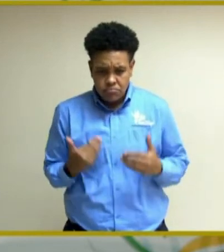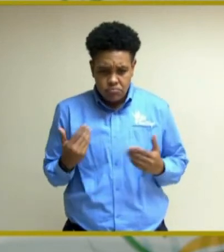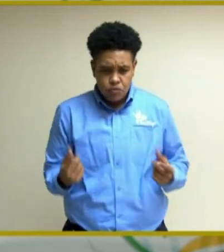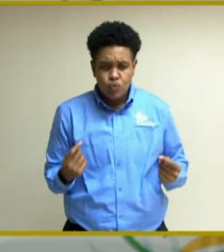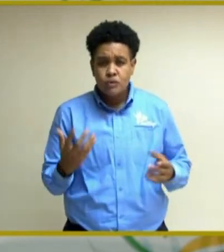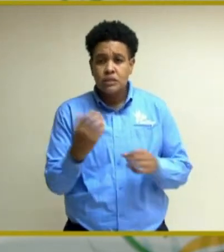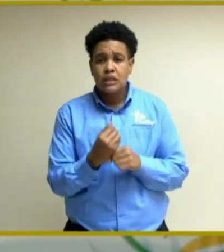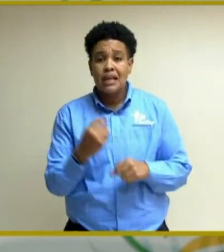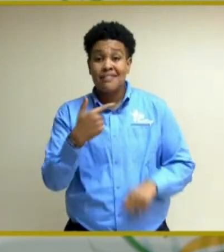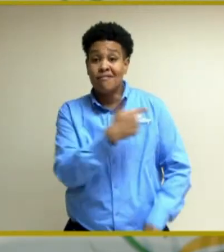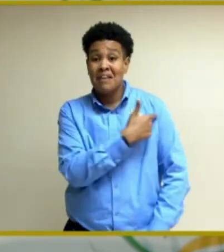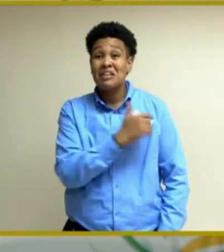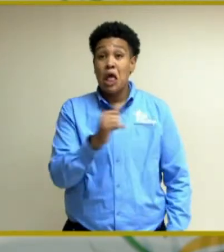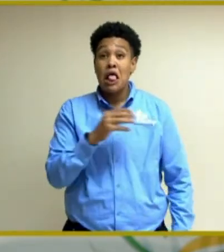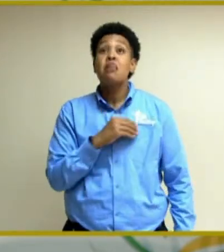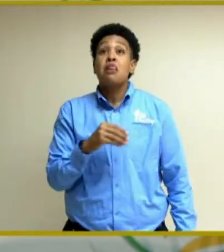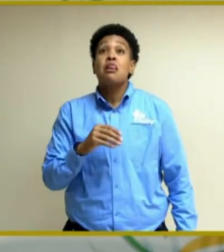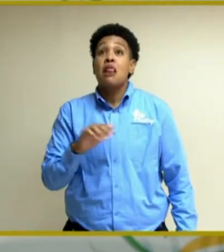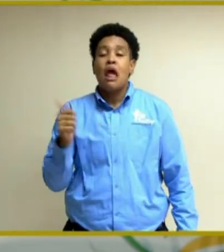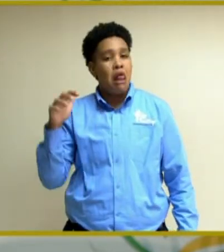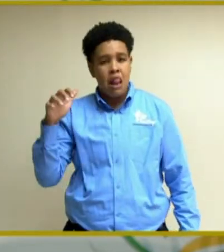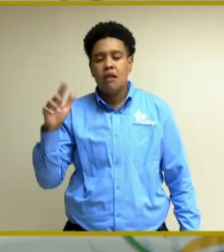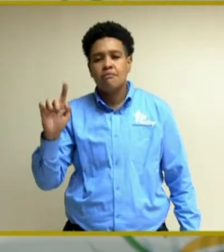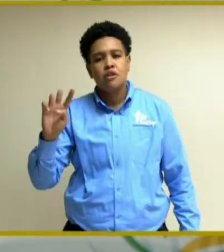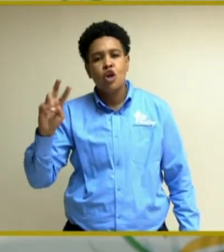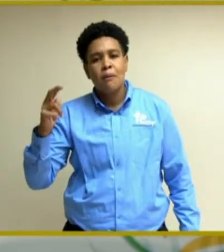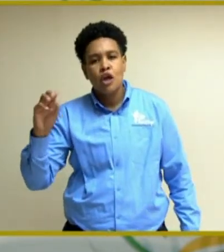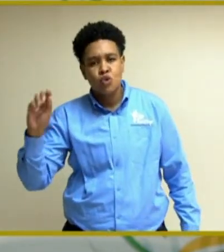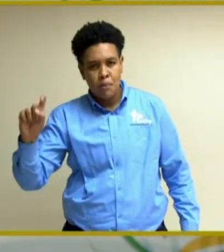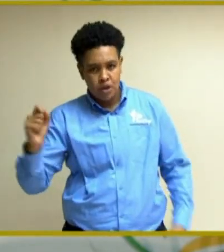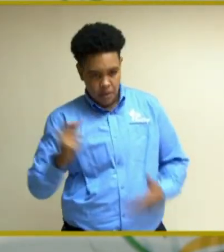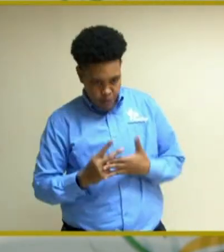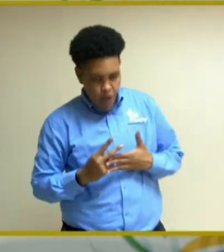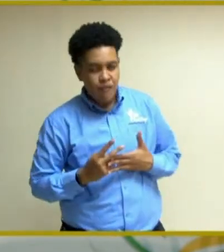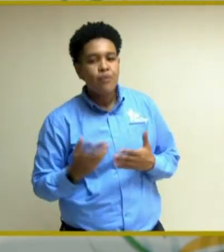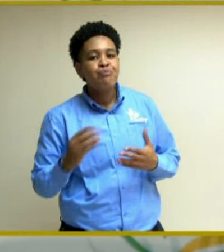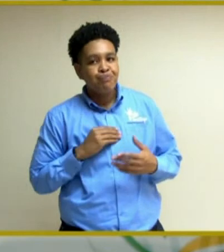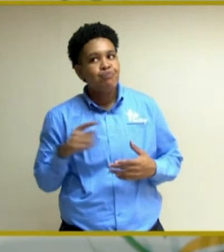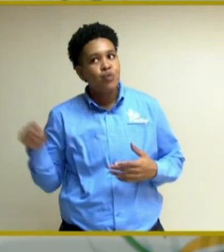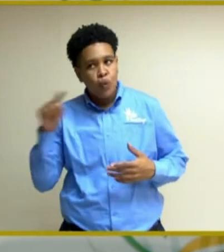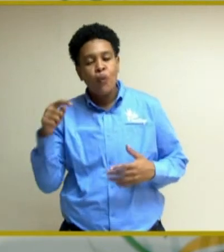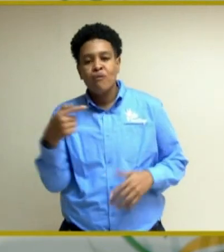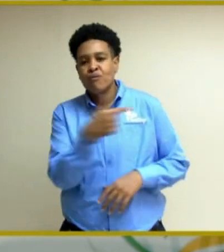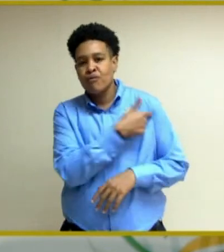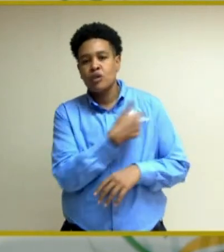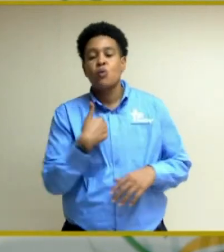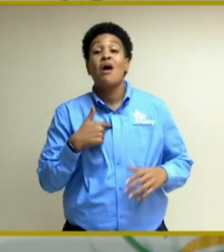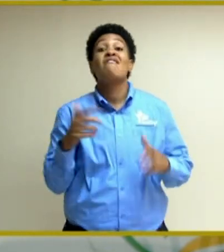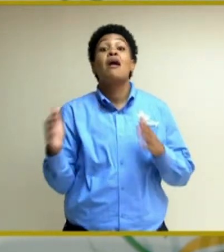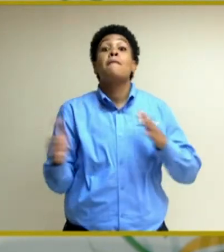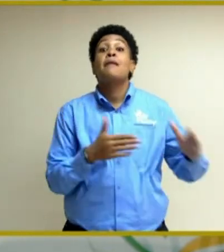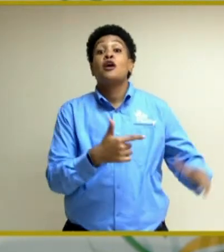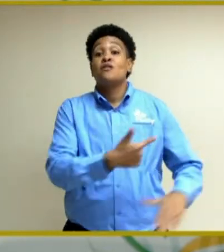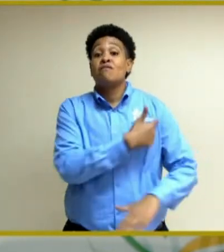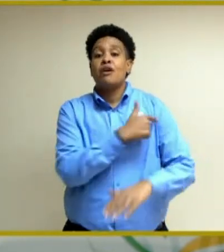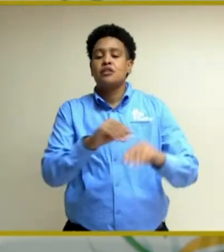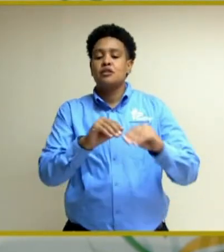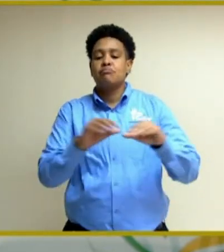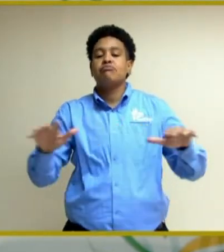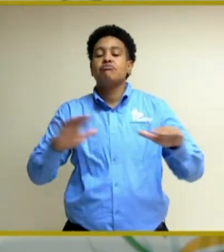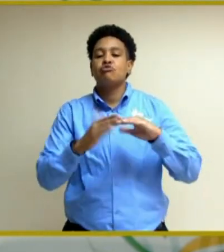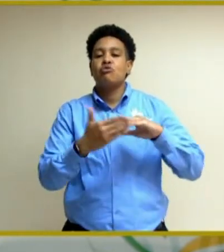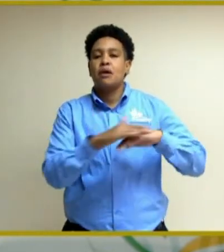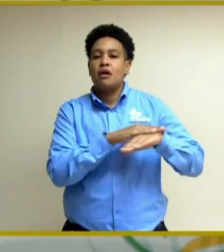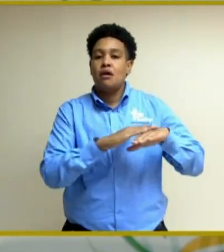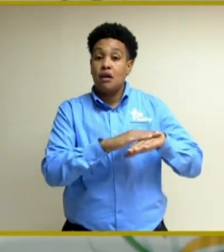that are WHO approved, and we have a plan to implement, to roll the vaccine out across the country, but it is